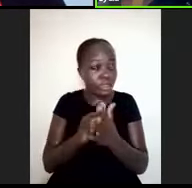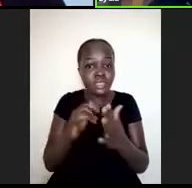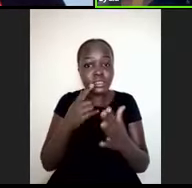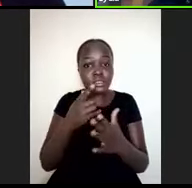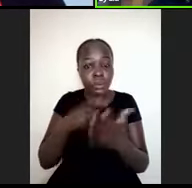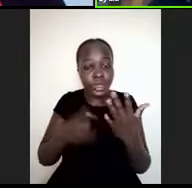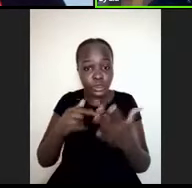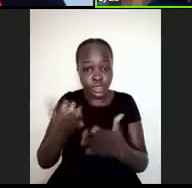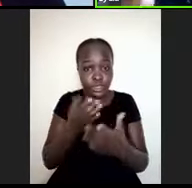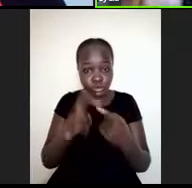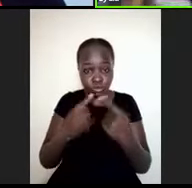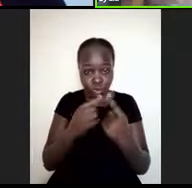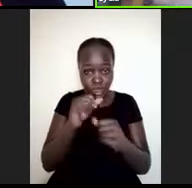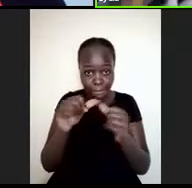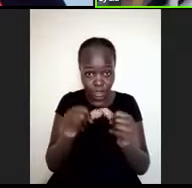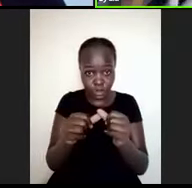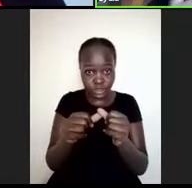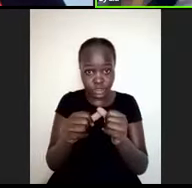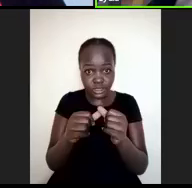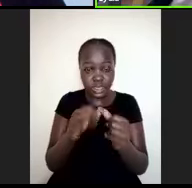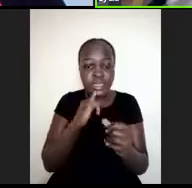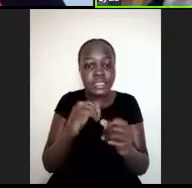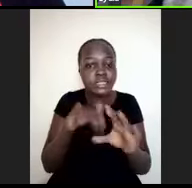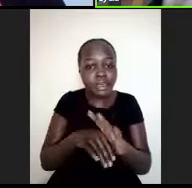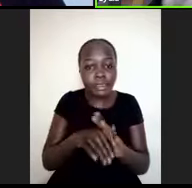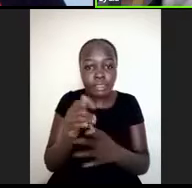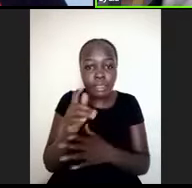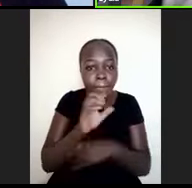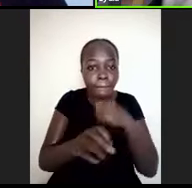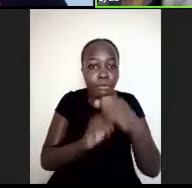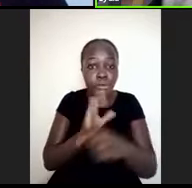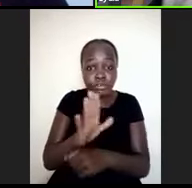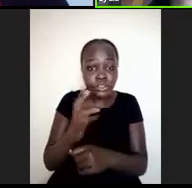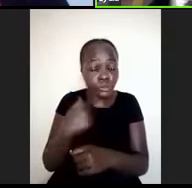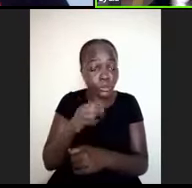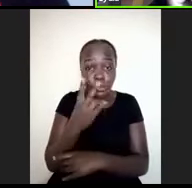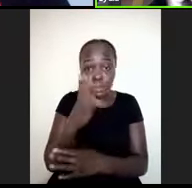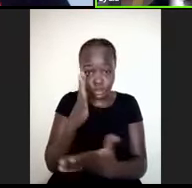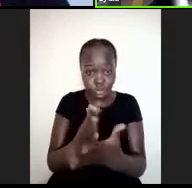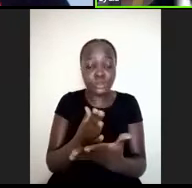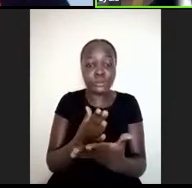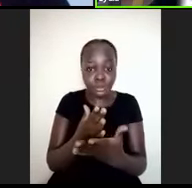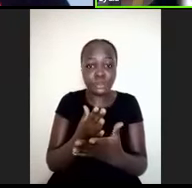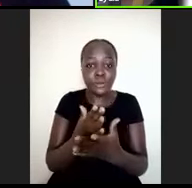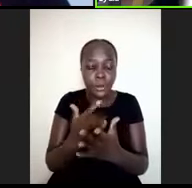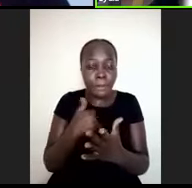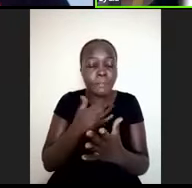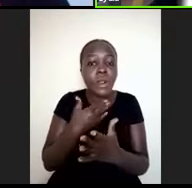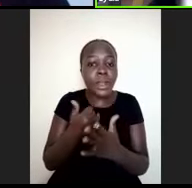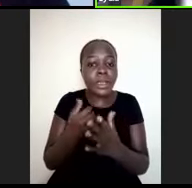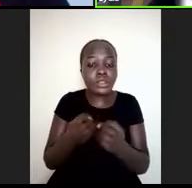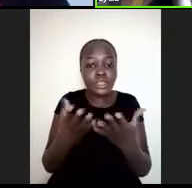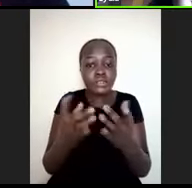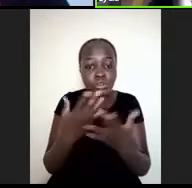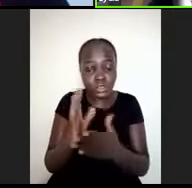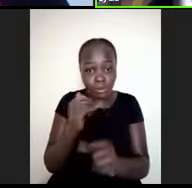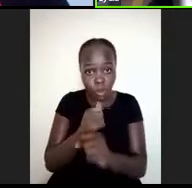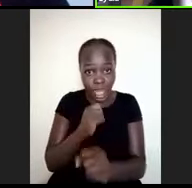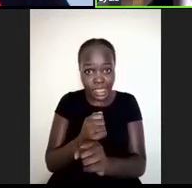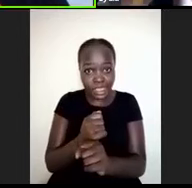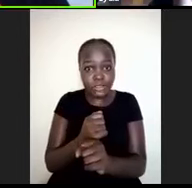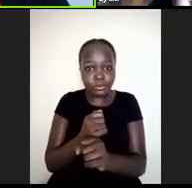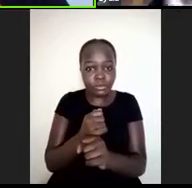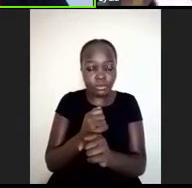it. It's in the movies that we watch. I'm going to give you some homework. I need you